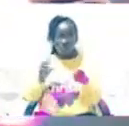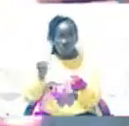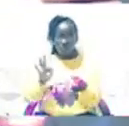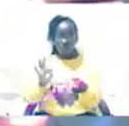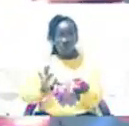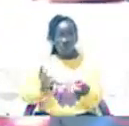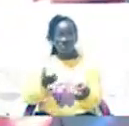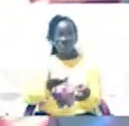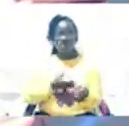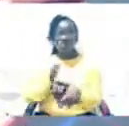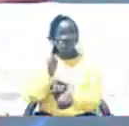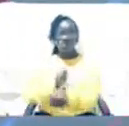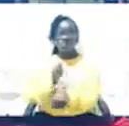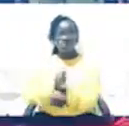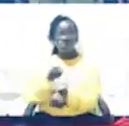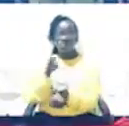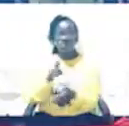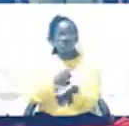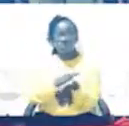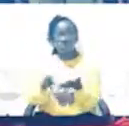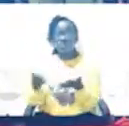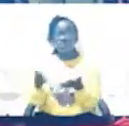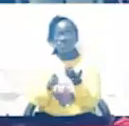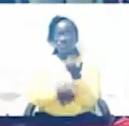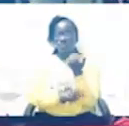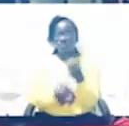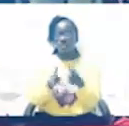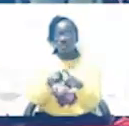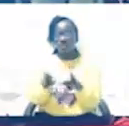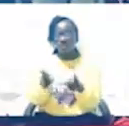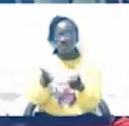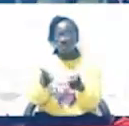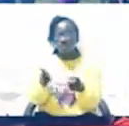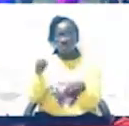but we draw nigh in the name of the Lord Jesus Christ.